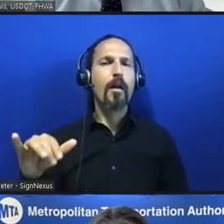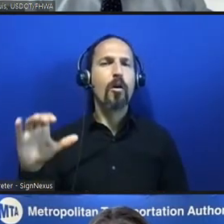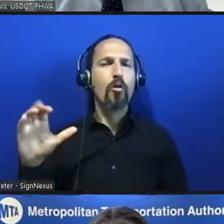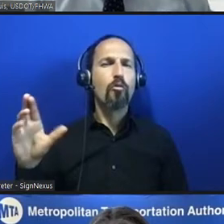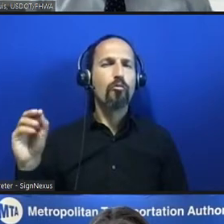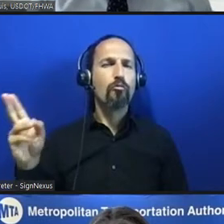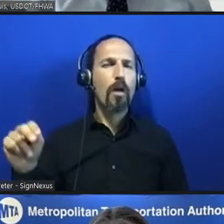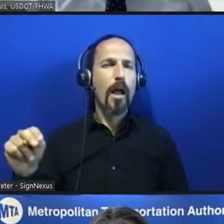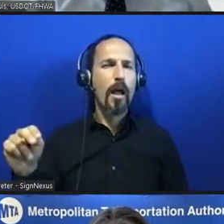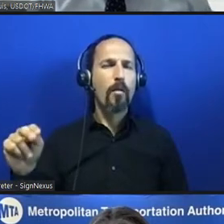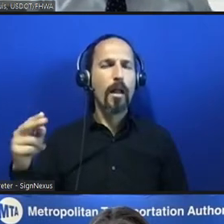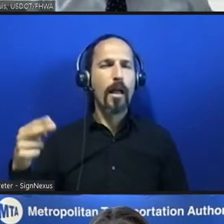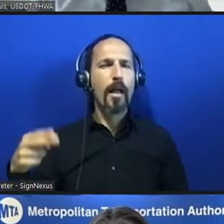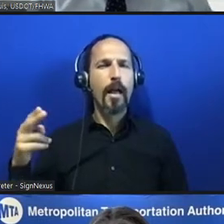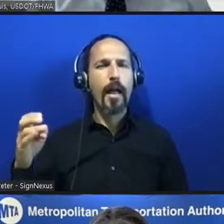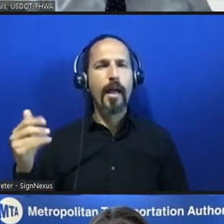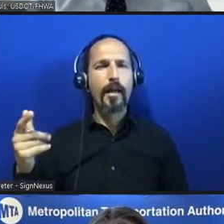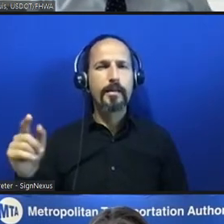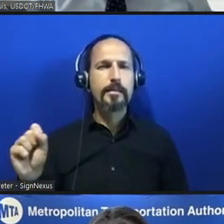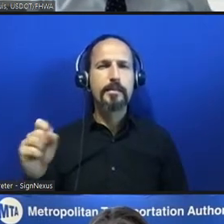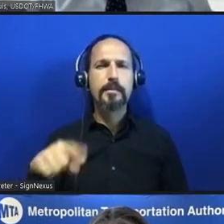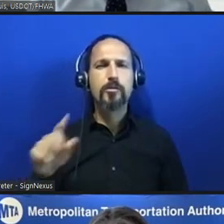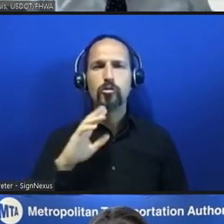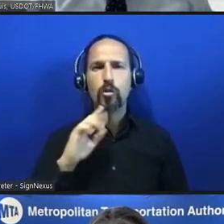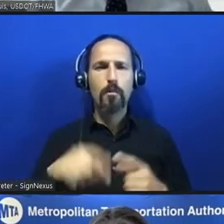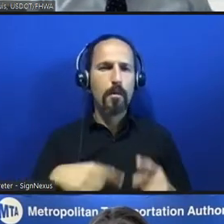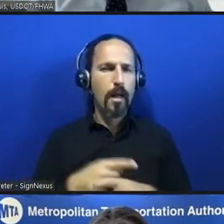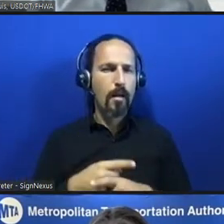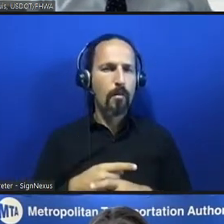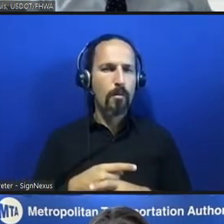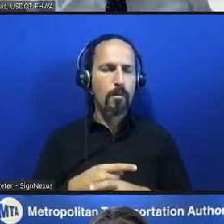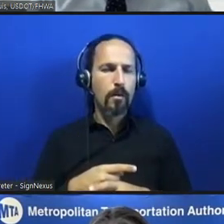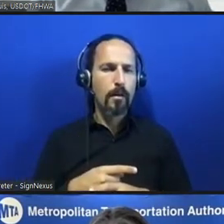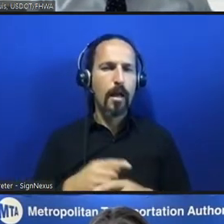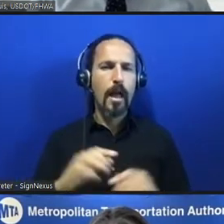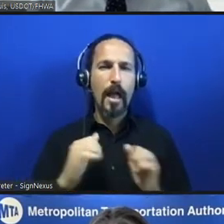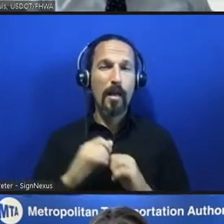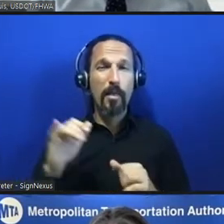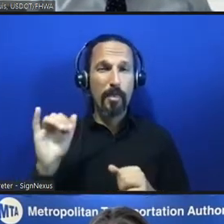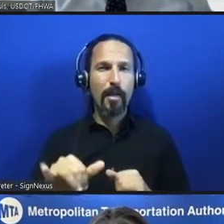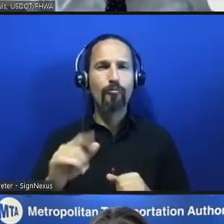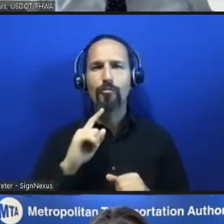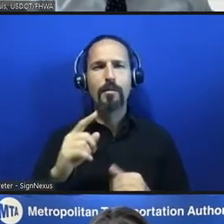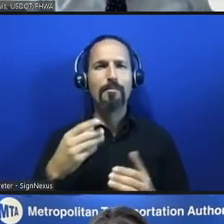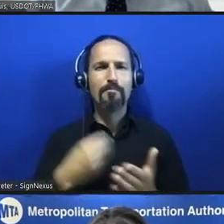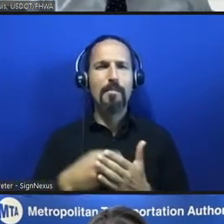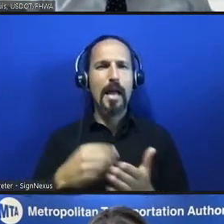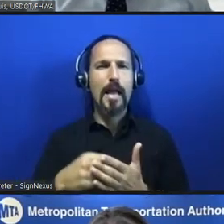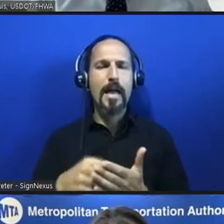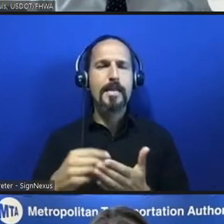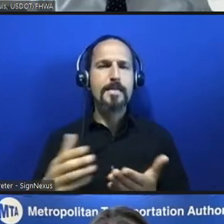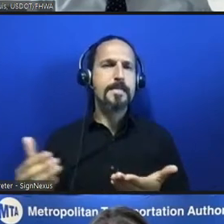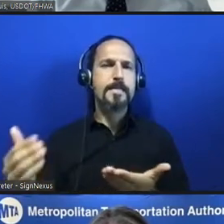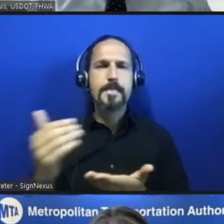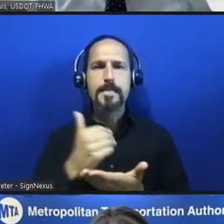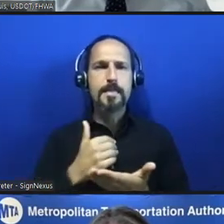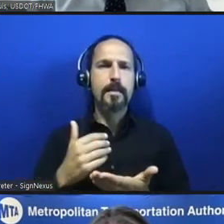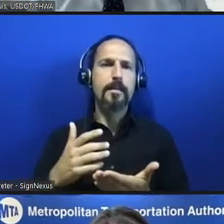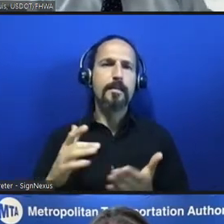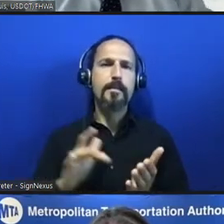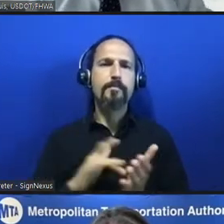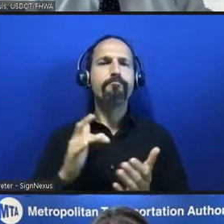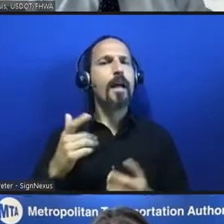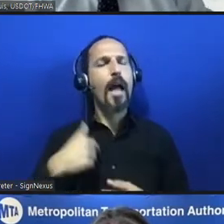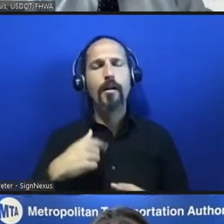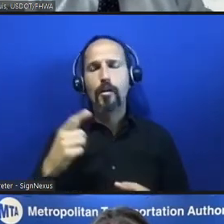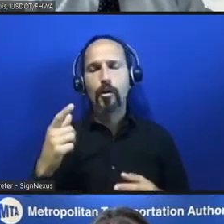who uh was talking about um how this whole thing was a money grab and I'm unfortunately I'm gonna have to agree